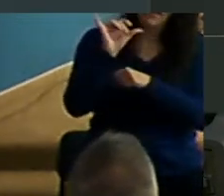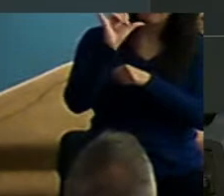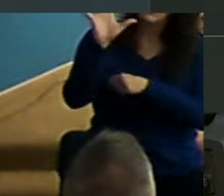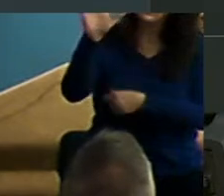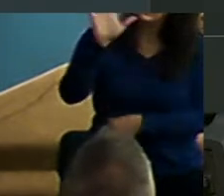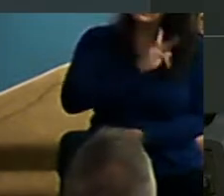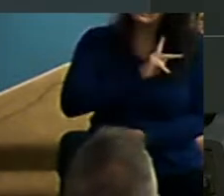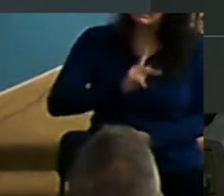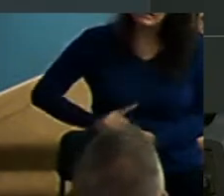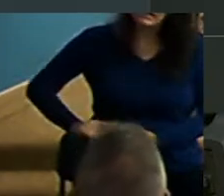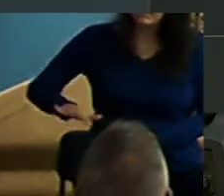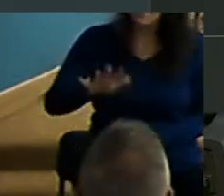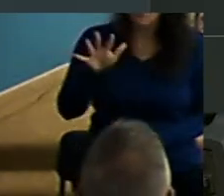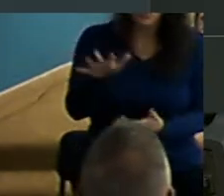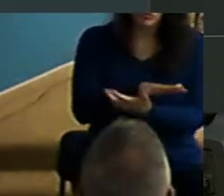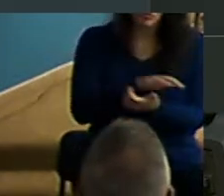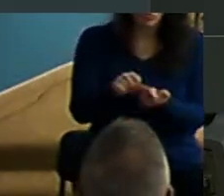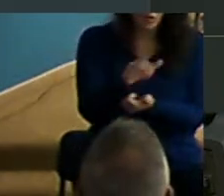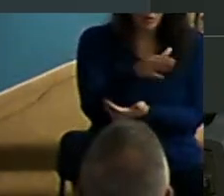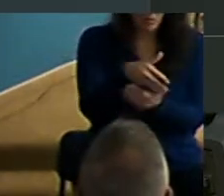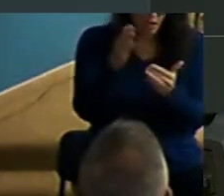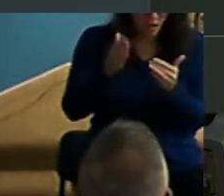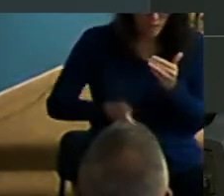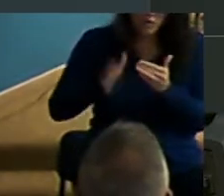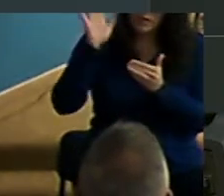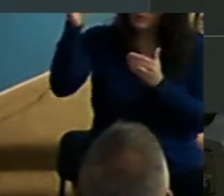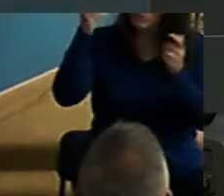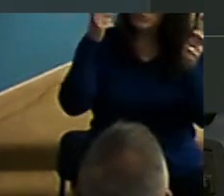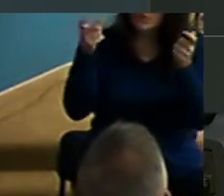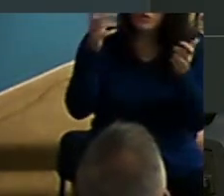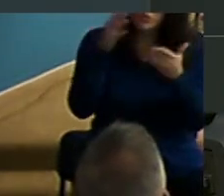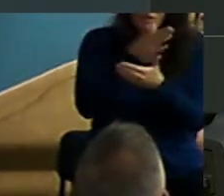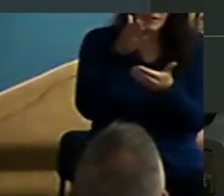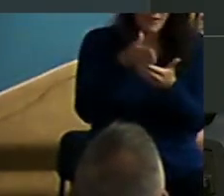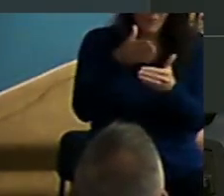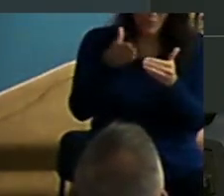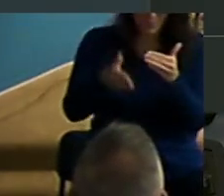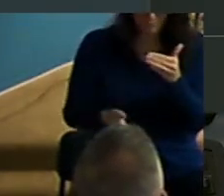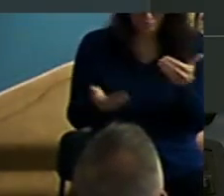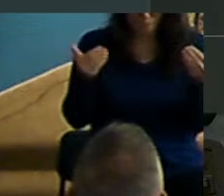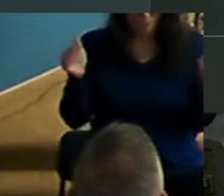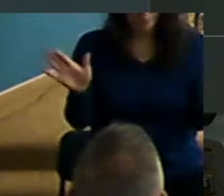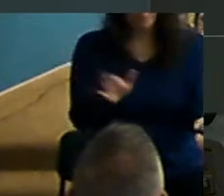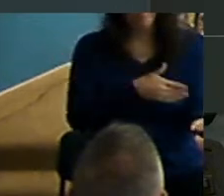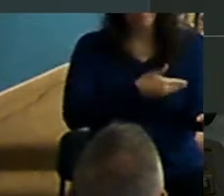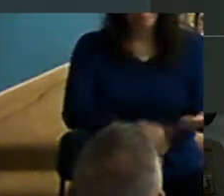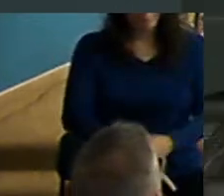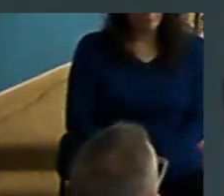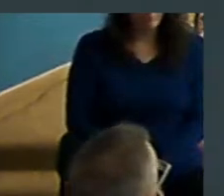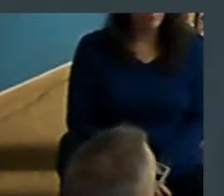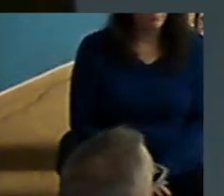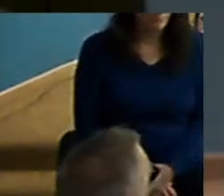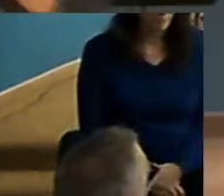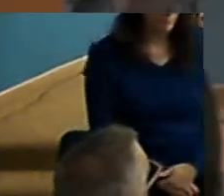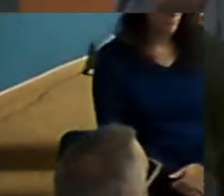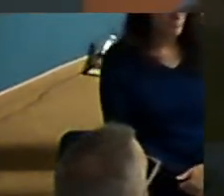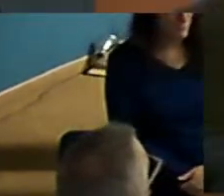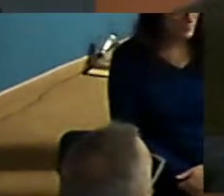kingdom will never be destroyed. His dominion will never end." Let's sing.